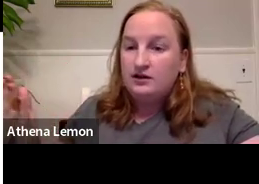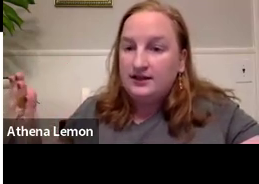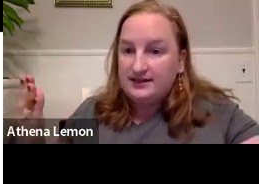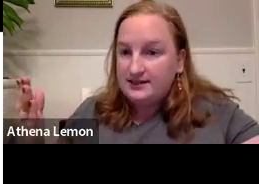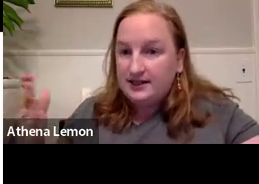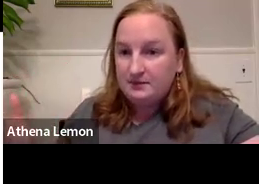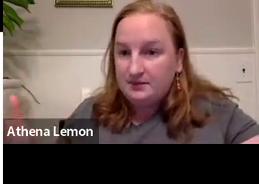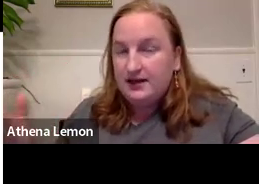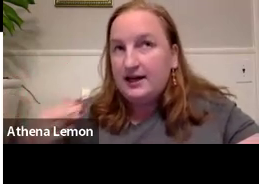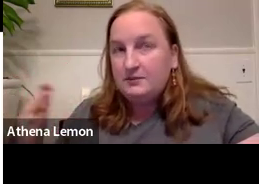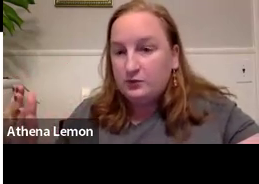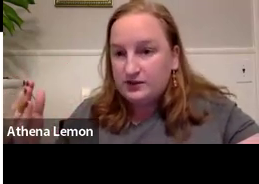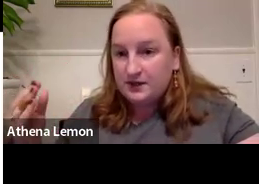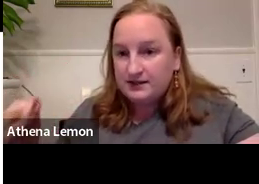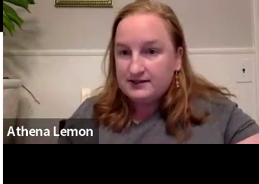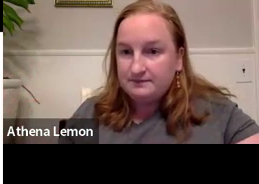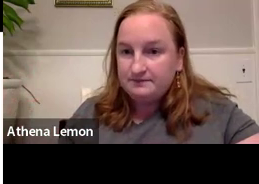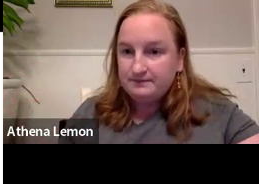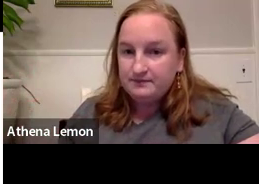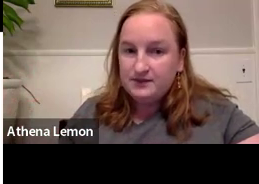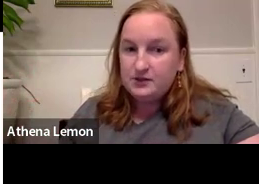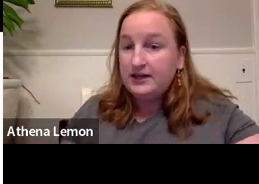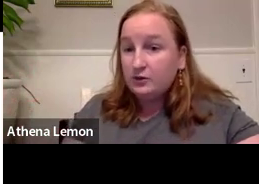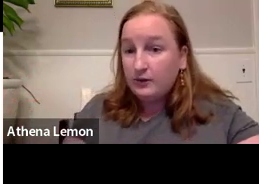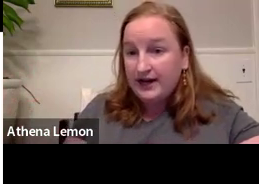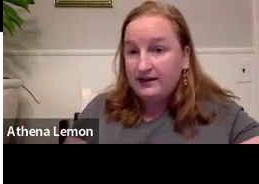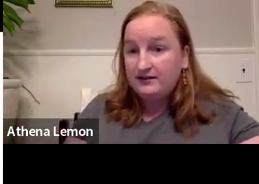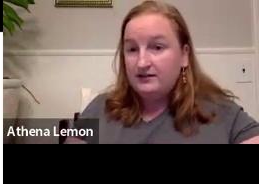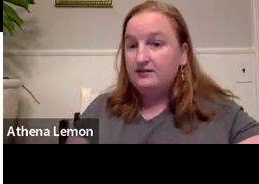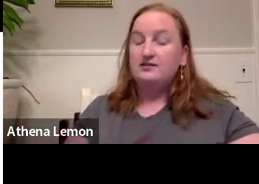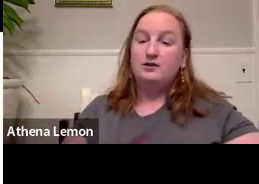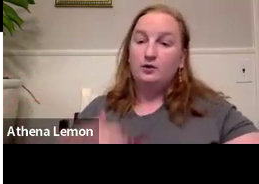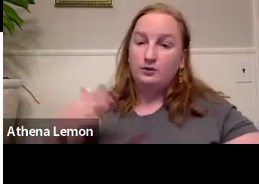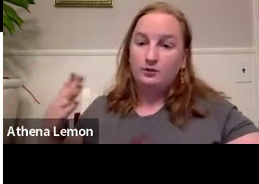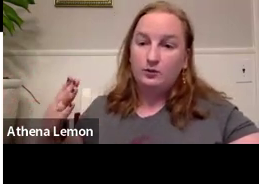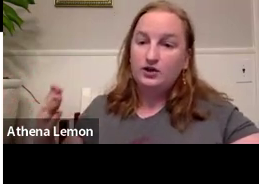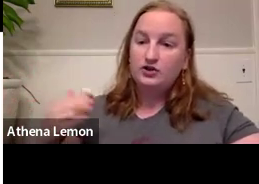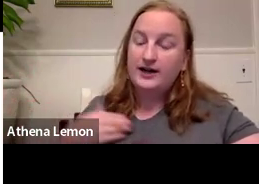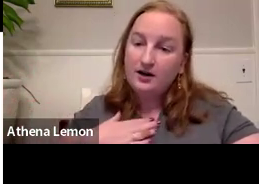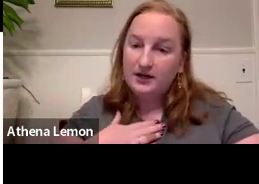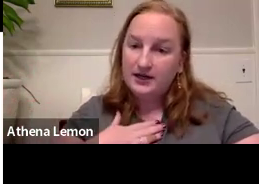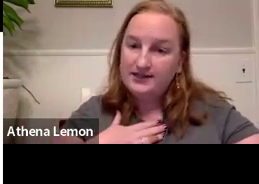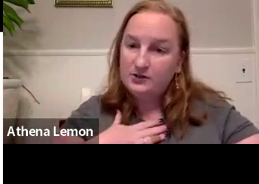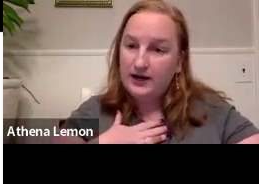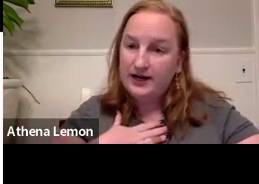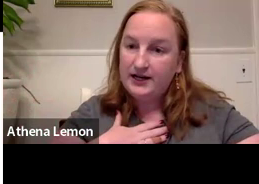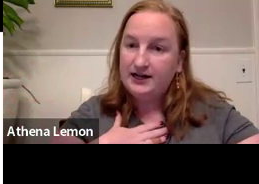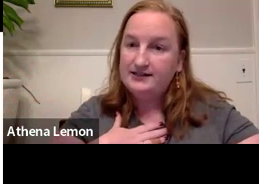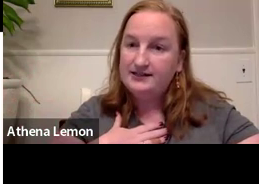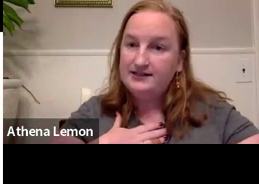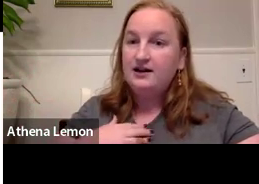And that will elicit an immune response. So either way, we're training our bodies